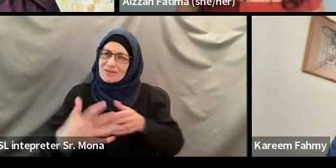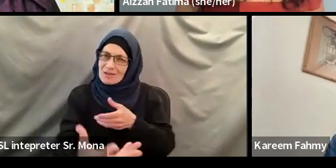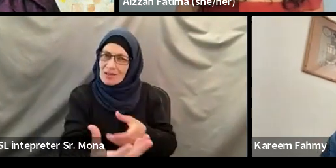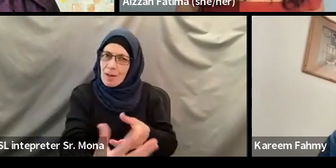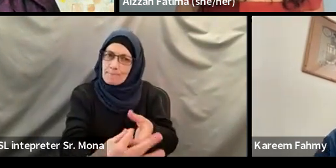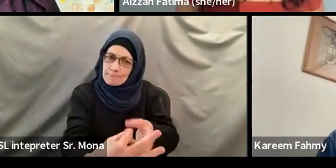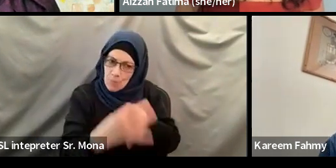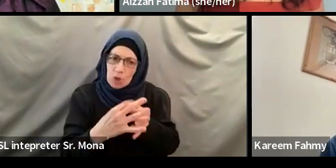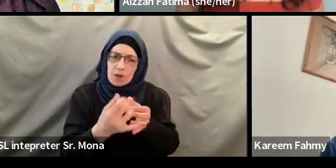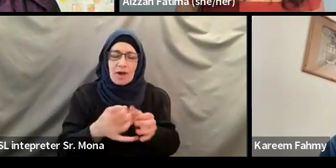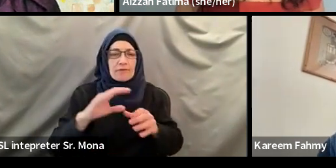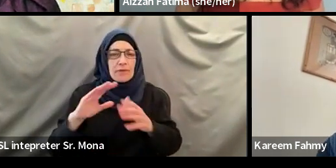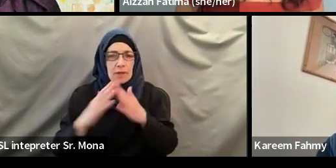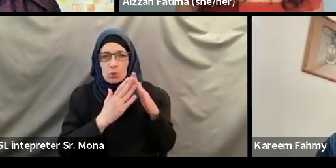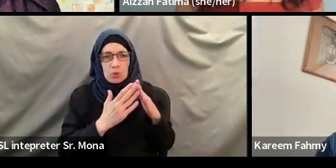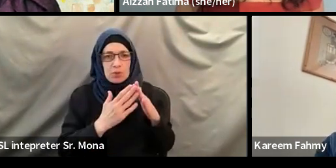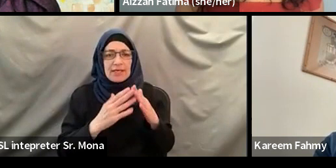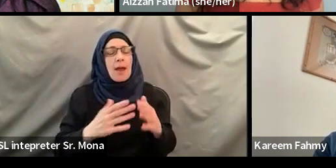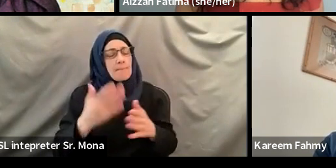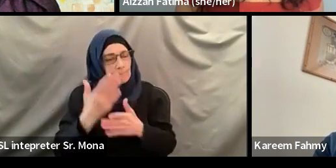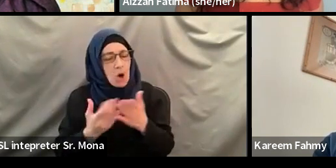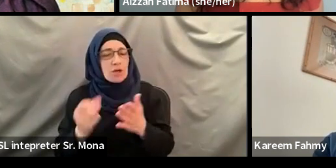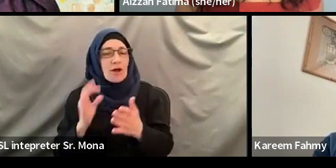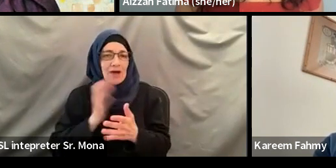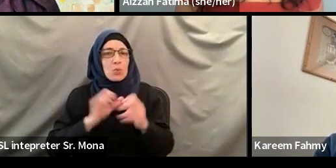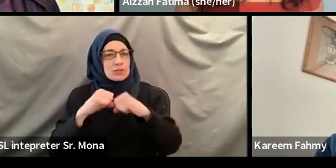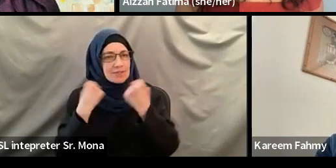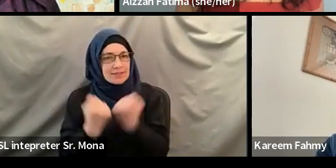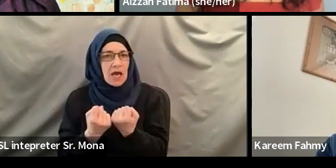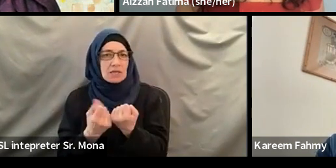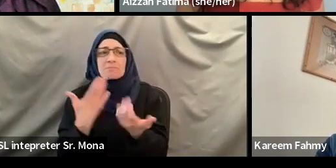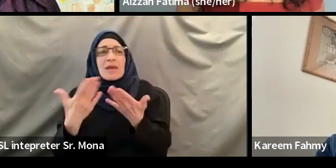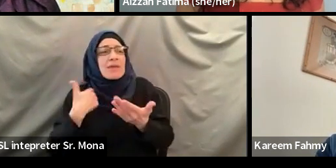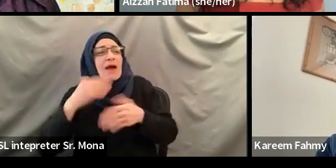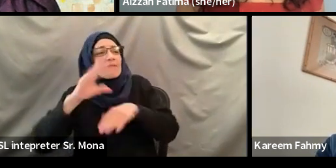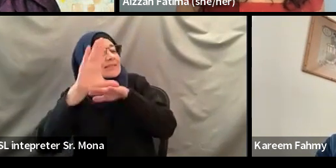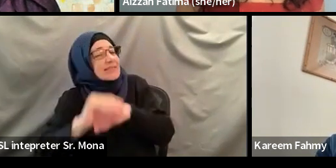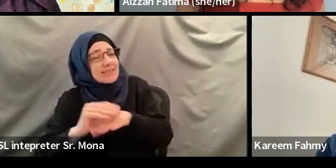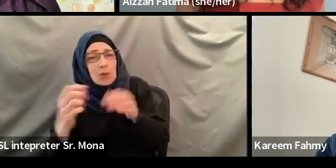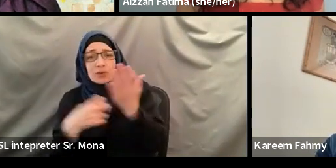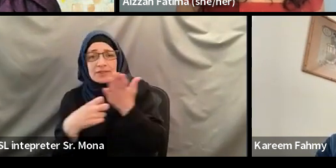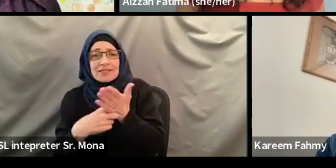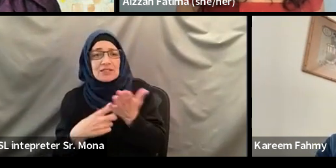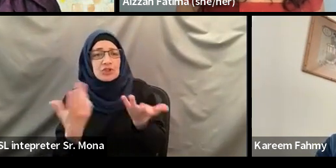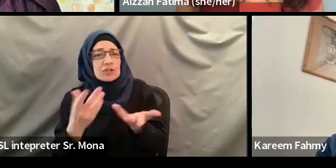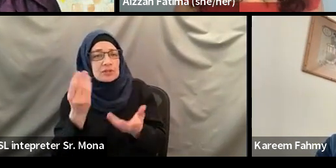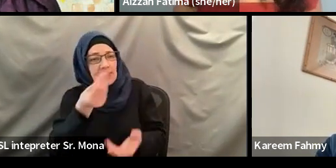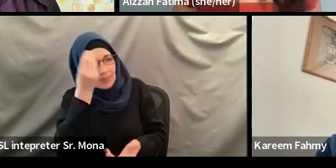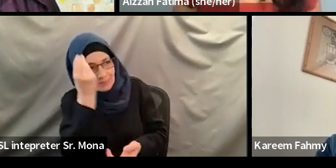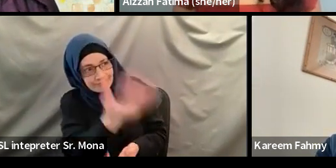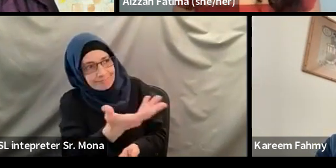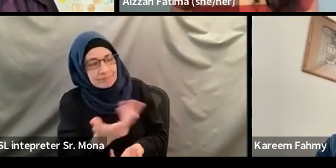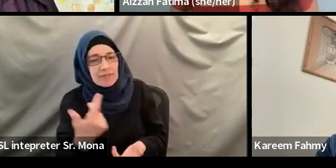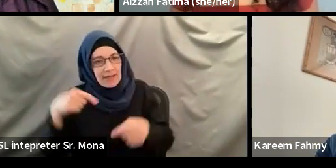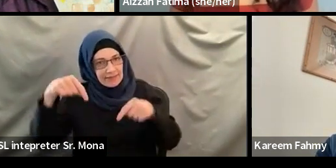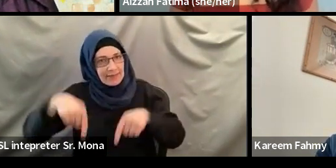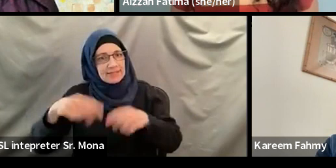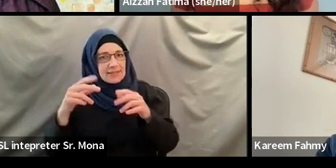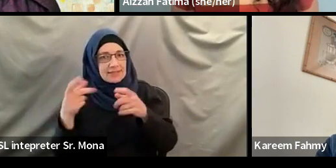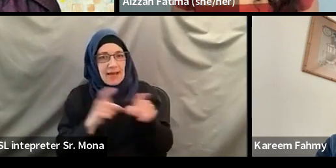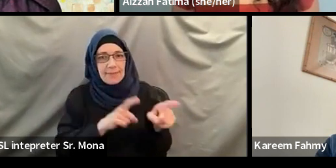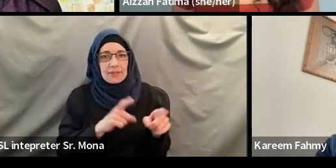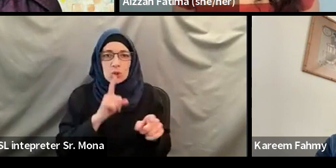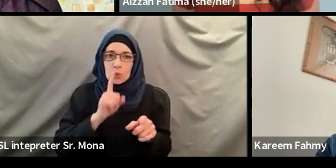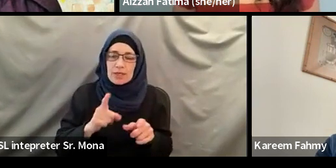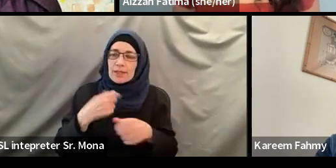our society. And, you know, discounted tickets, just letting them be aware of that this is happening, making it a